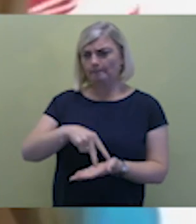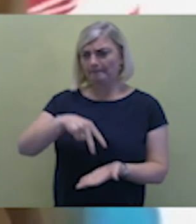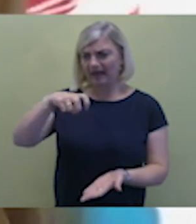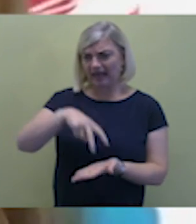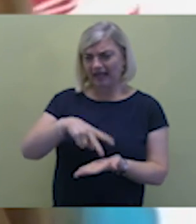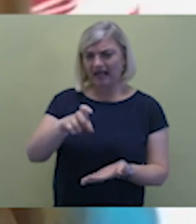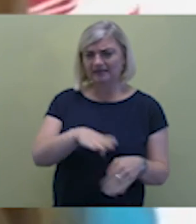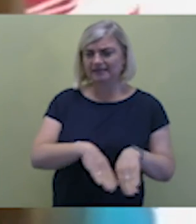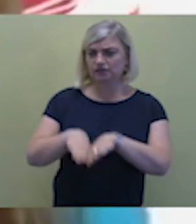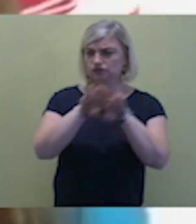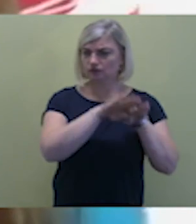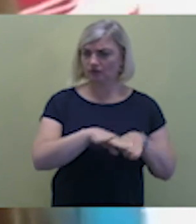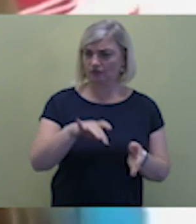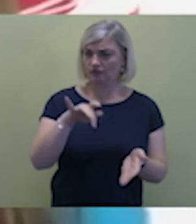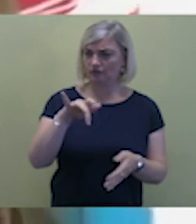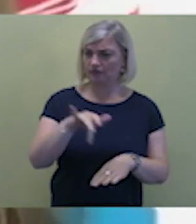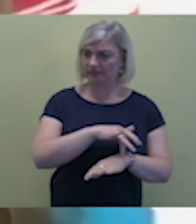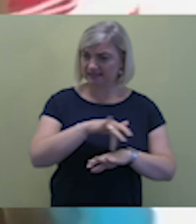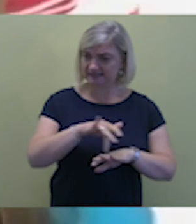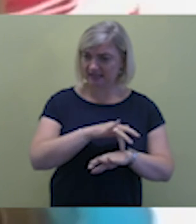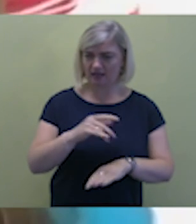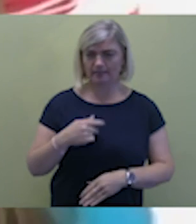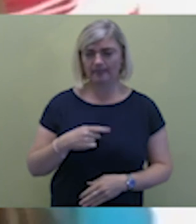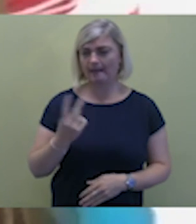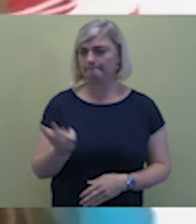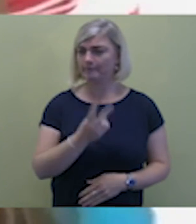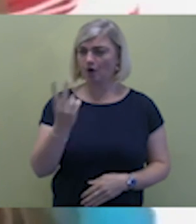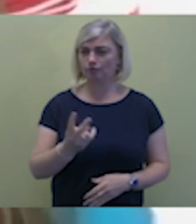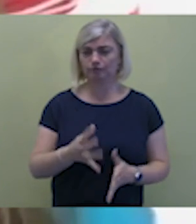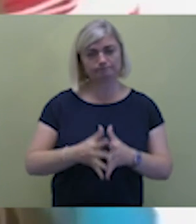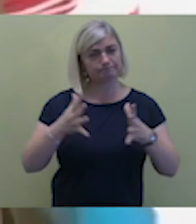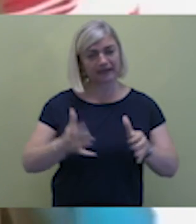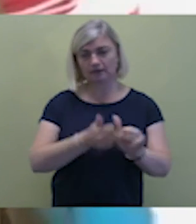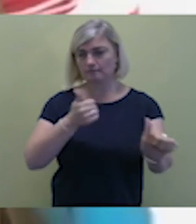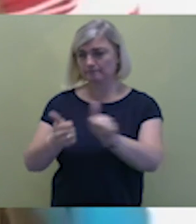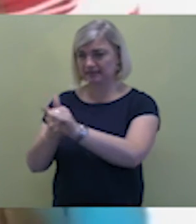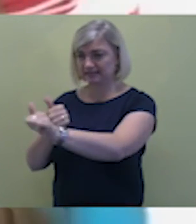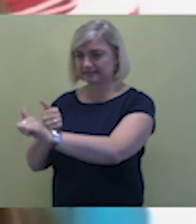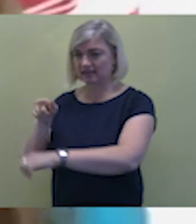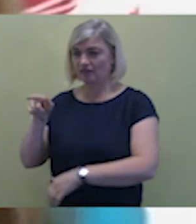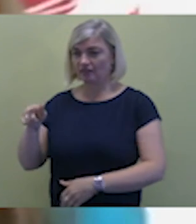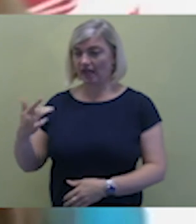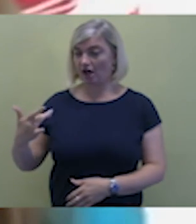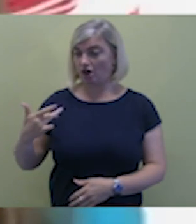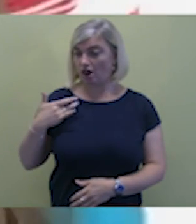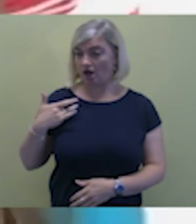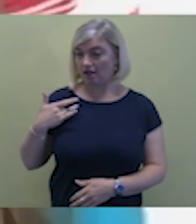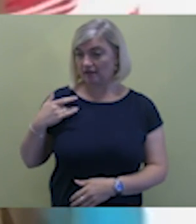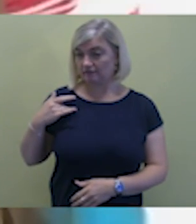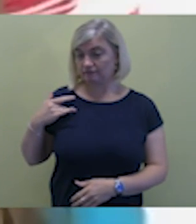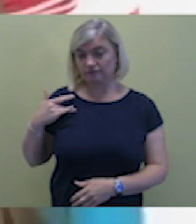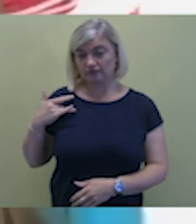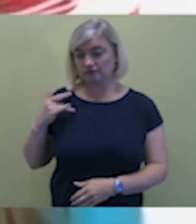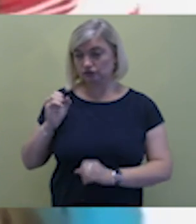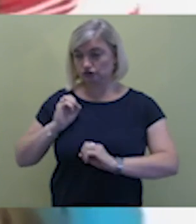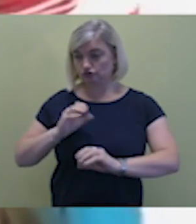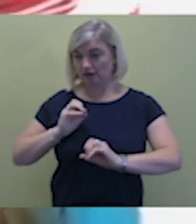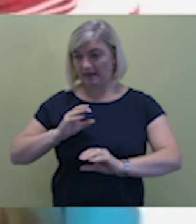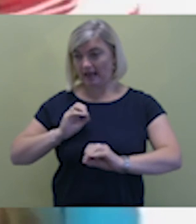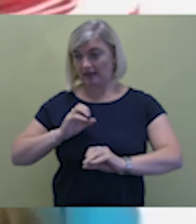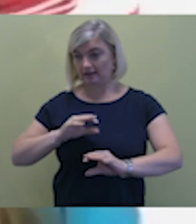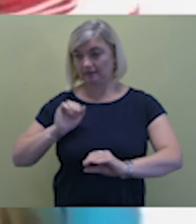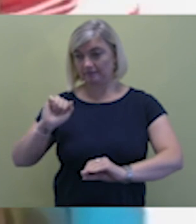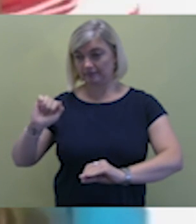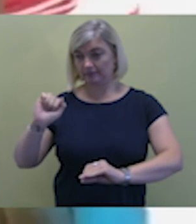and the National Theatre. They're both two huge companies that are live streaming some of their pre-recorded work at